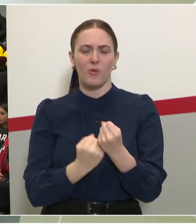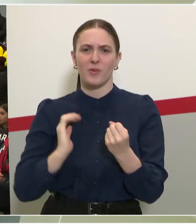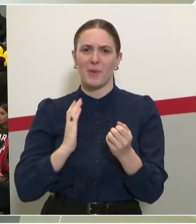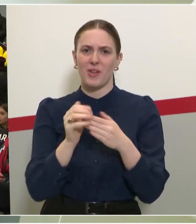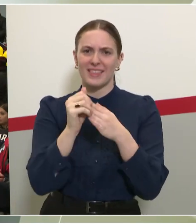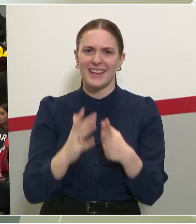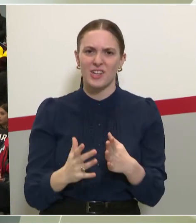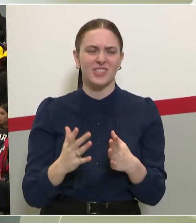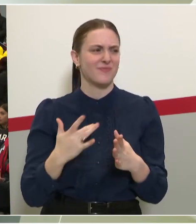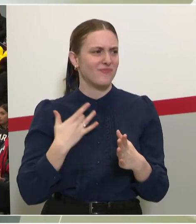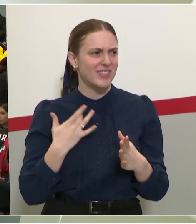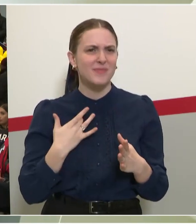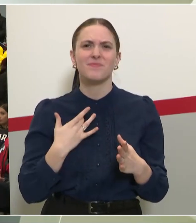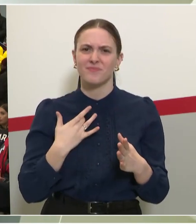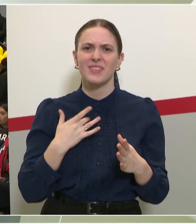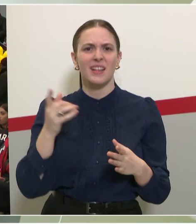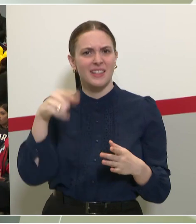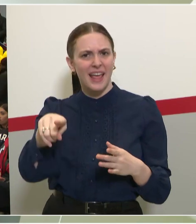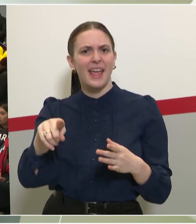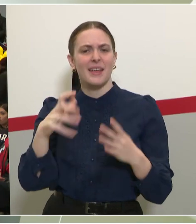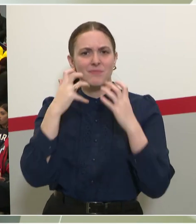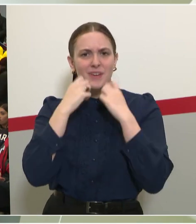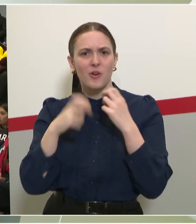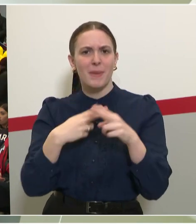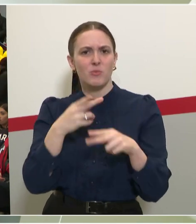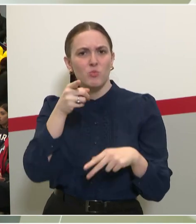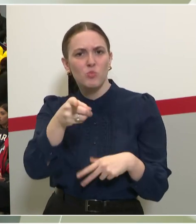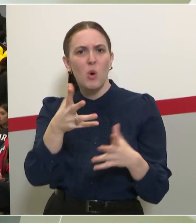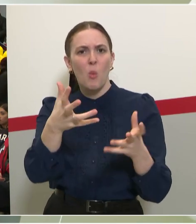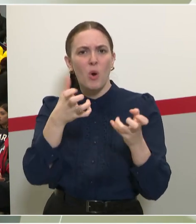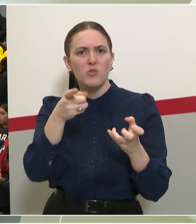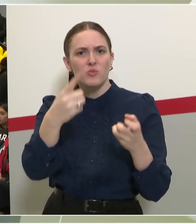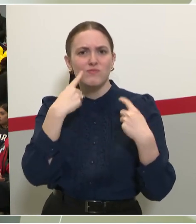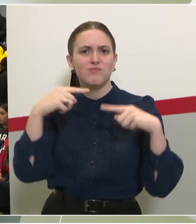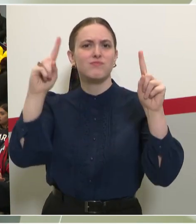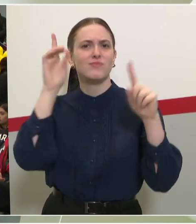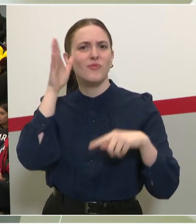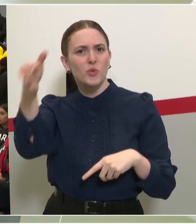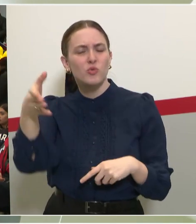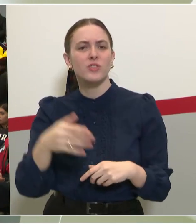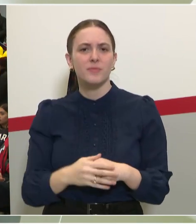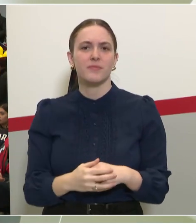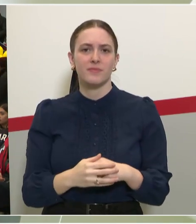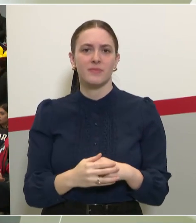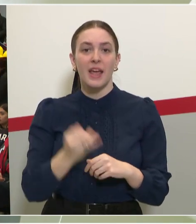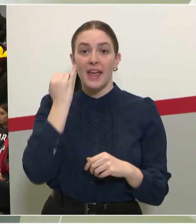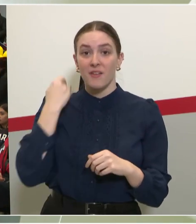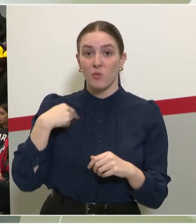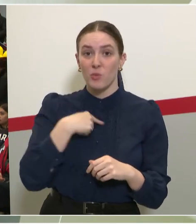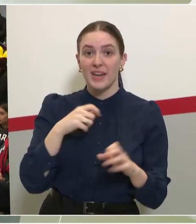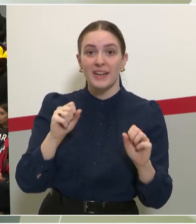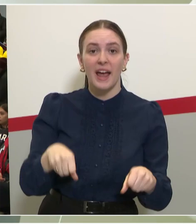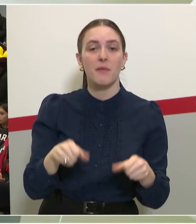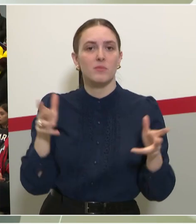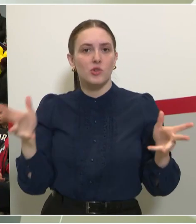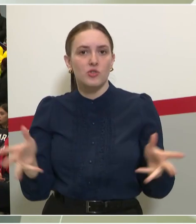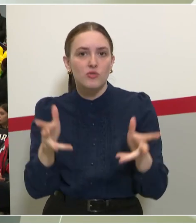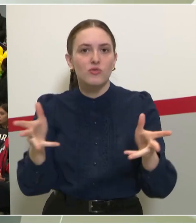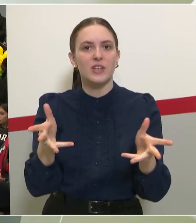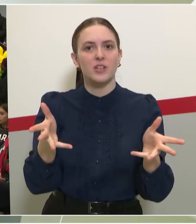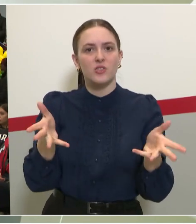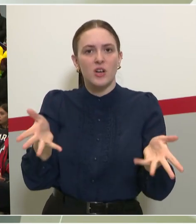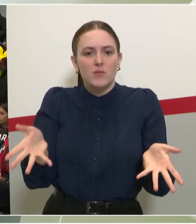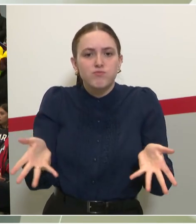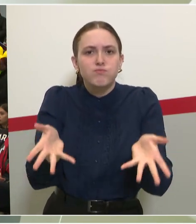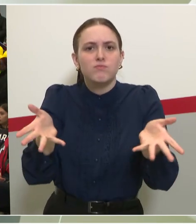for you, and they want you to be a success in your future. If we are able to encourage, motivate, nurture, and propel more